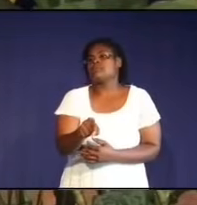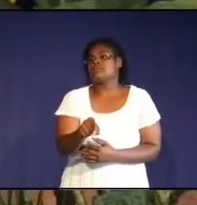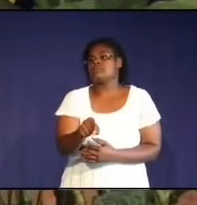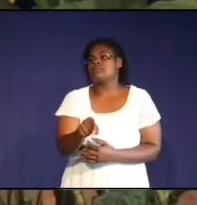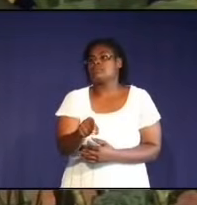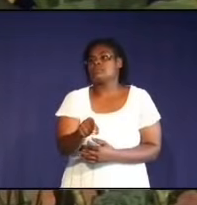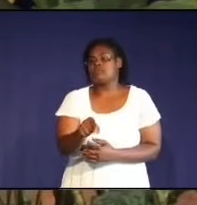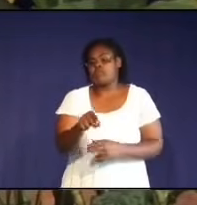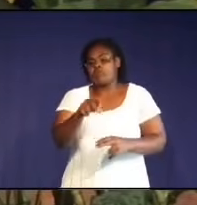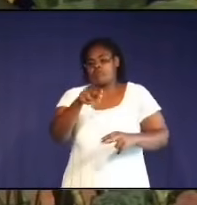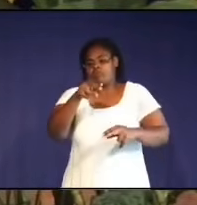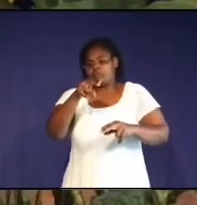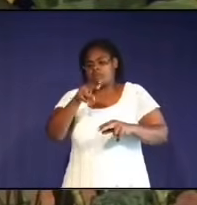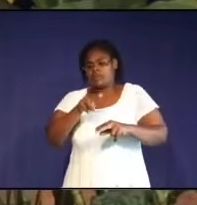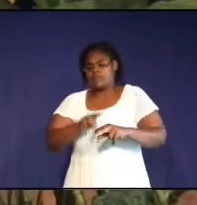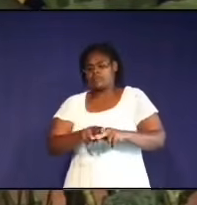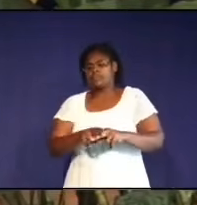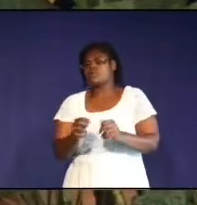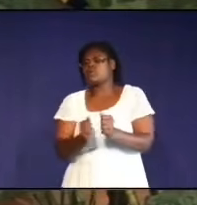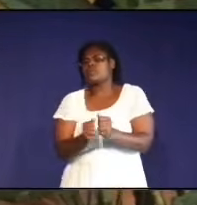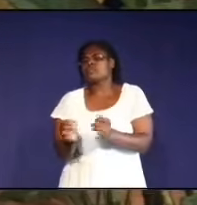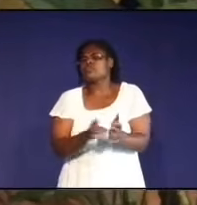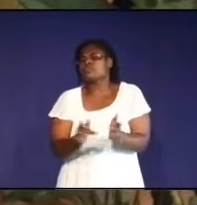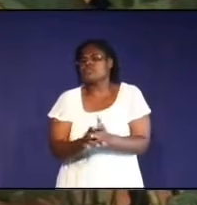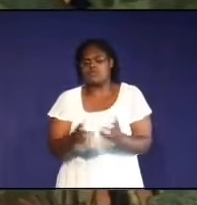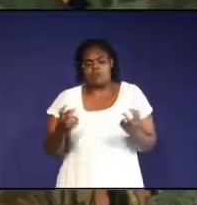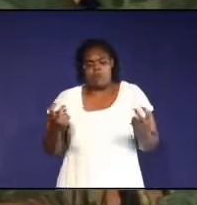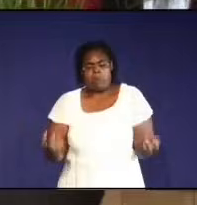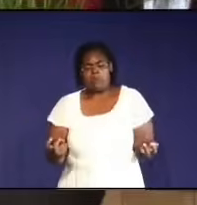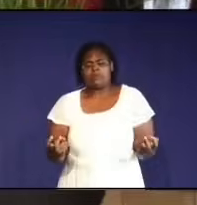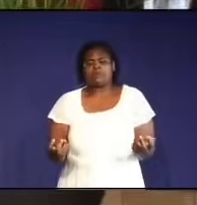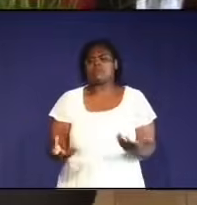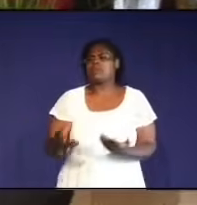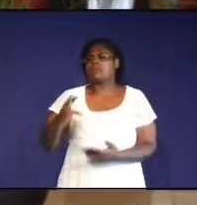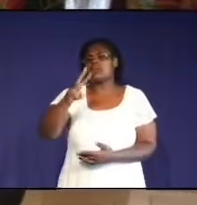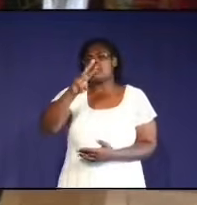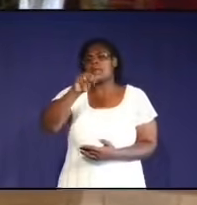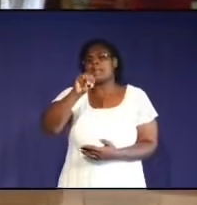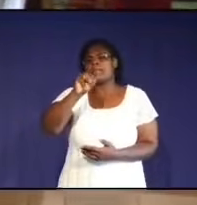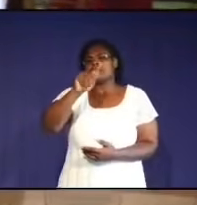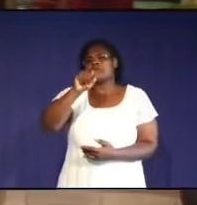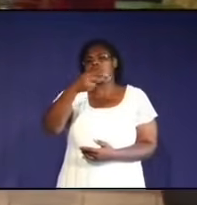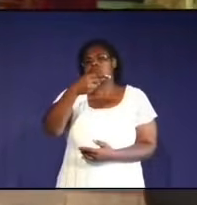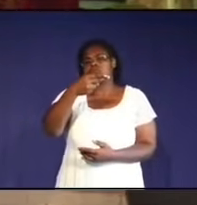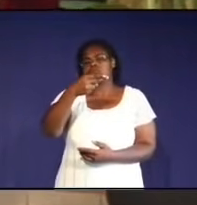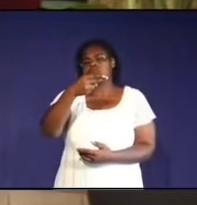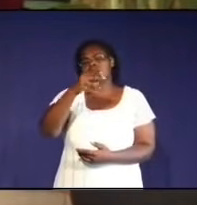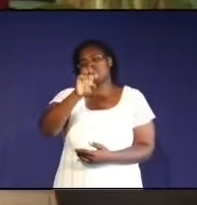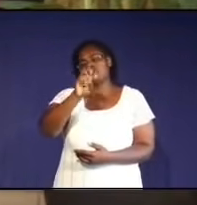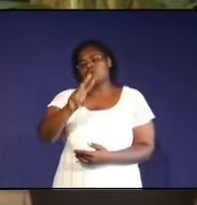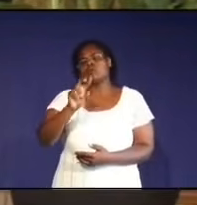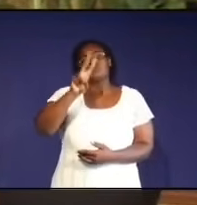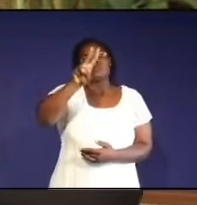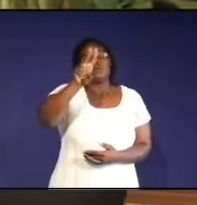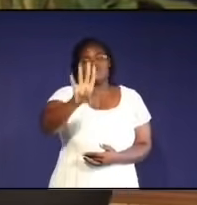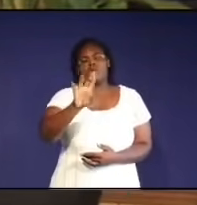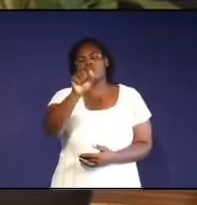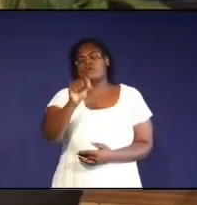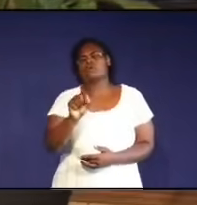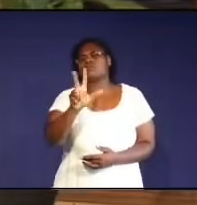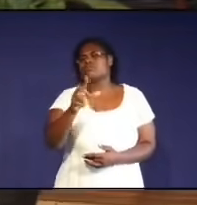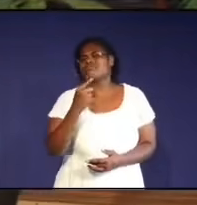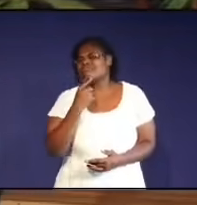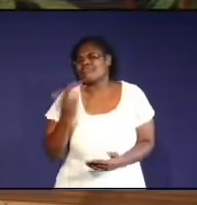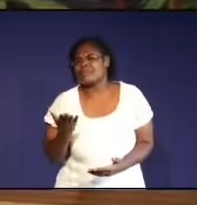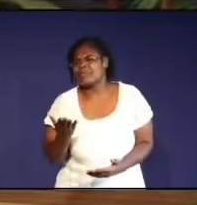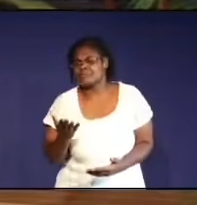was sitting with Jesus. Matthew 24 and verse 3 said, as